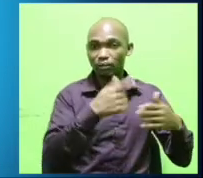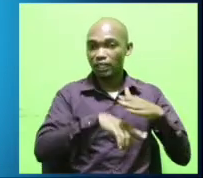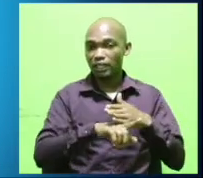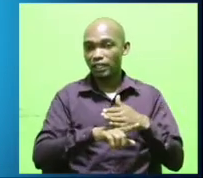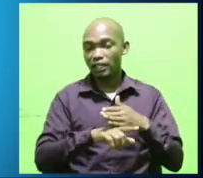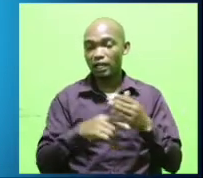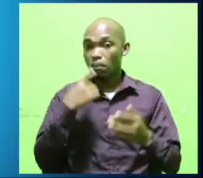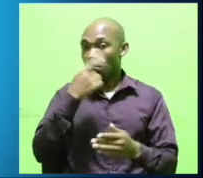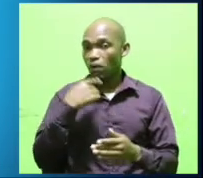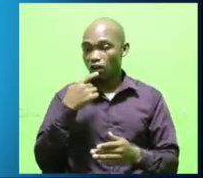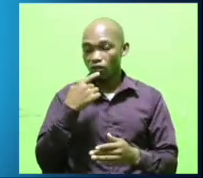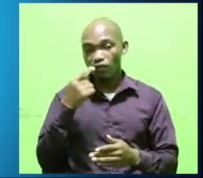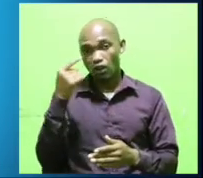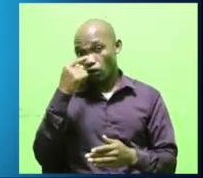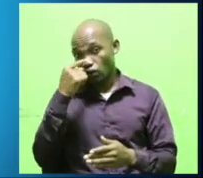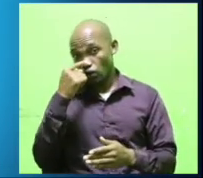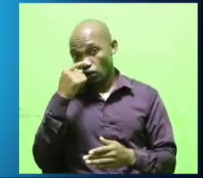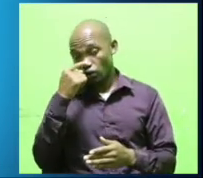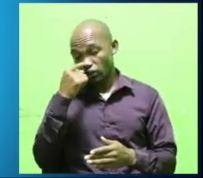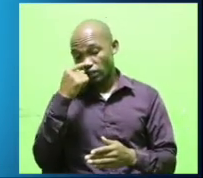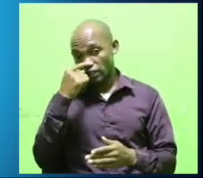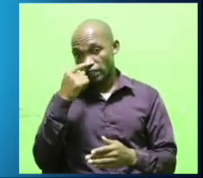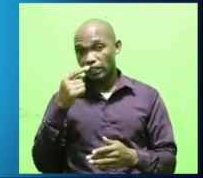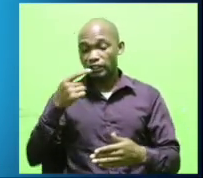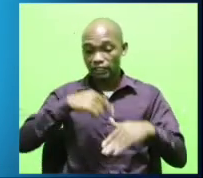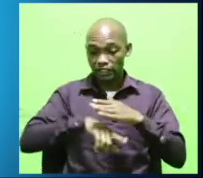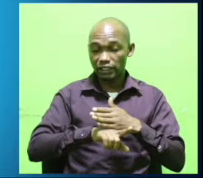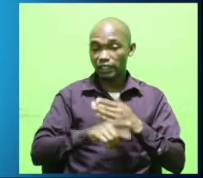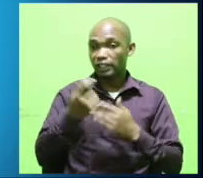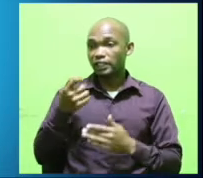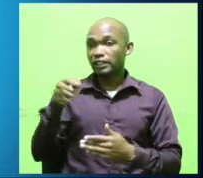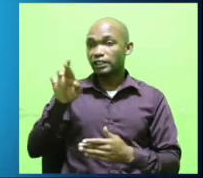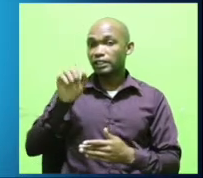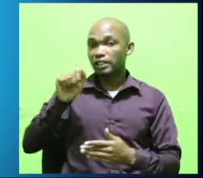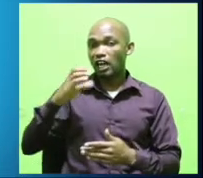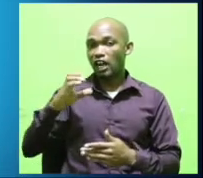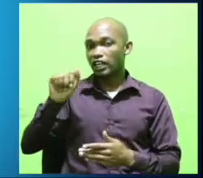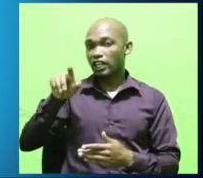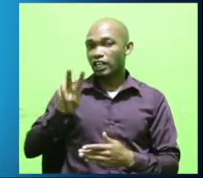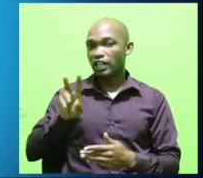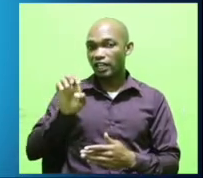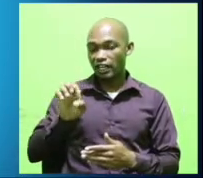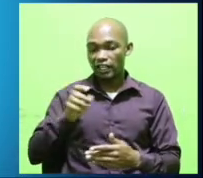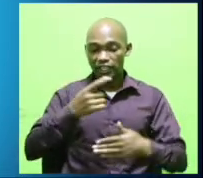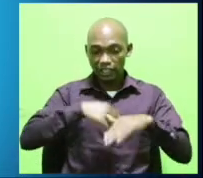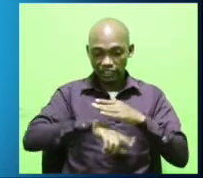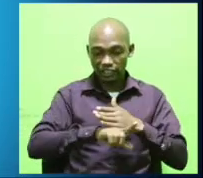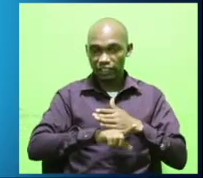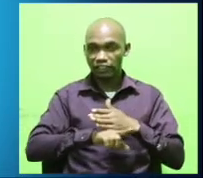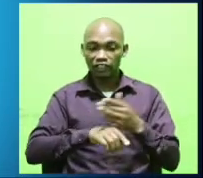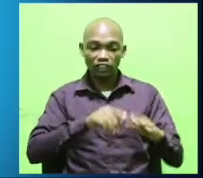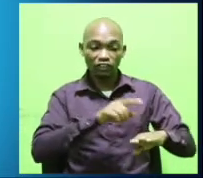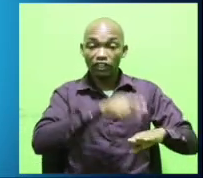nose, then travels through the system of pharynx, trachea, bronchus and bronchioles,